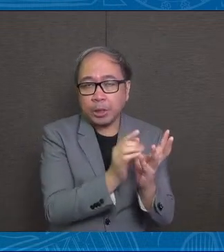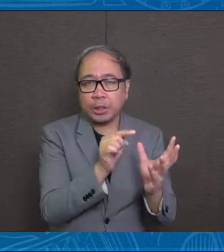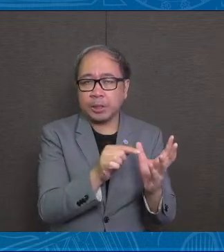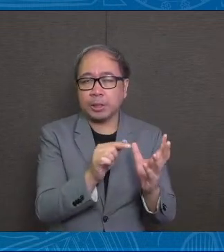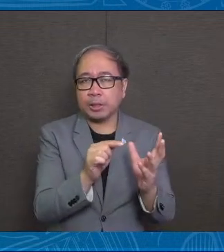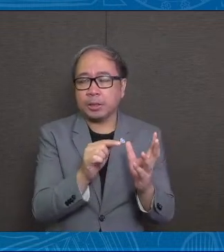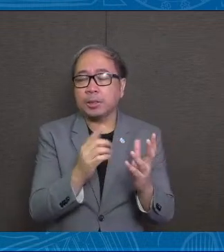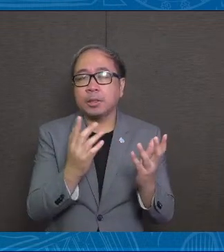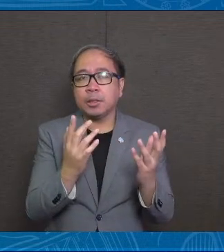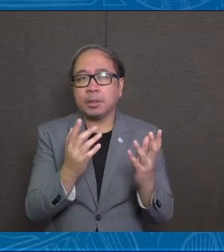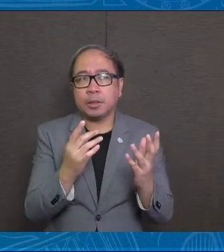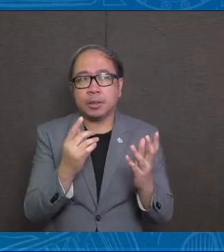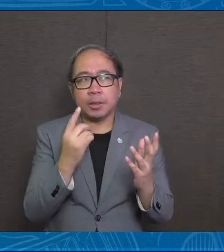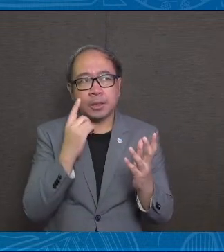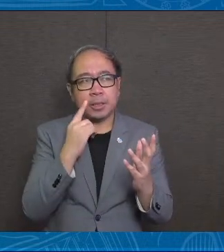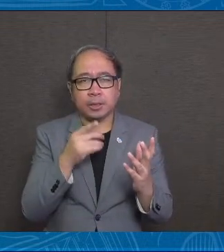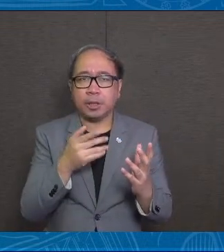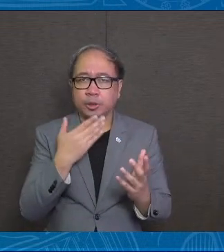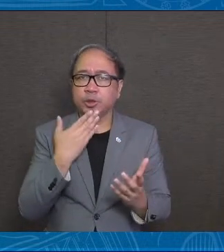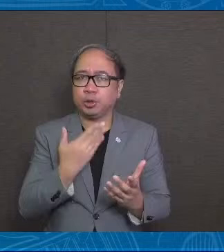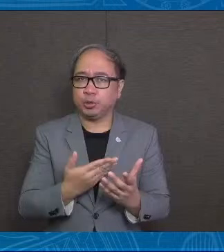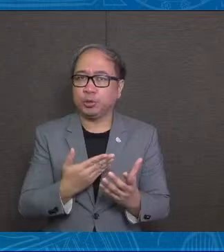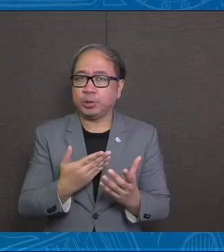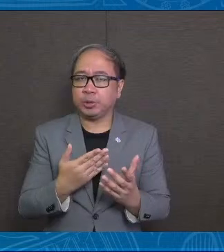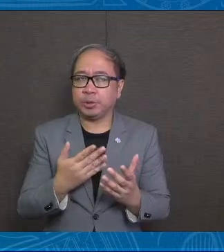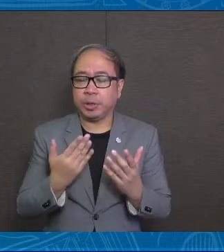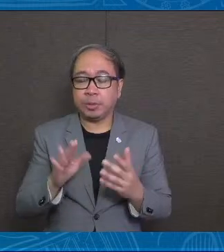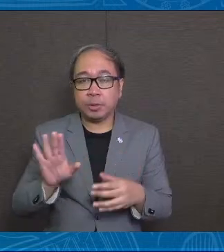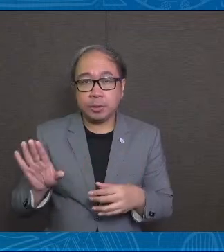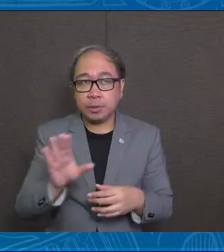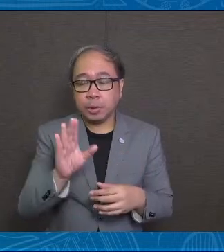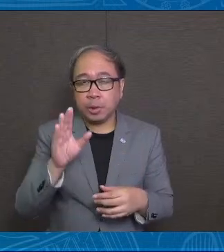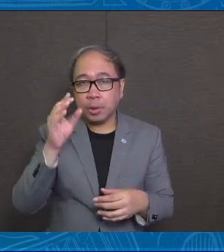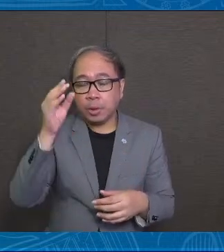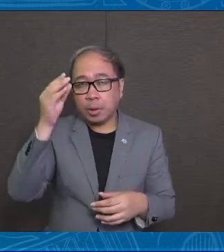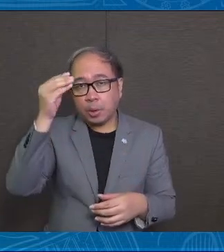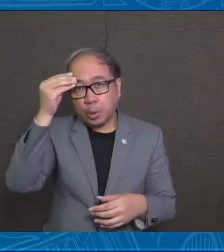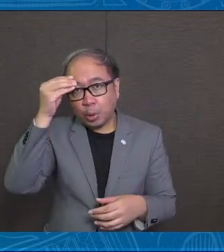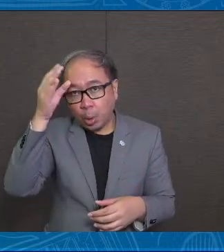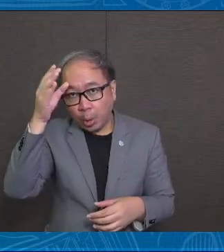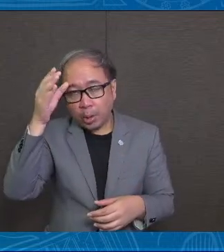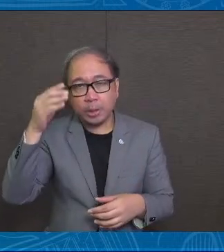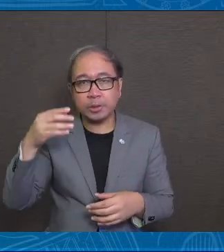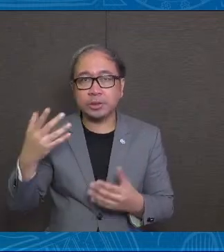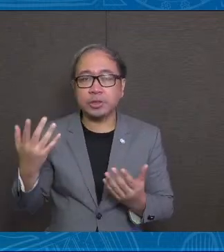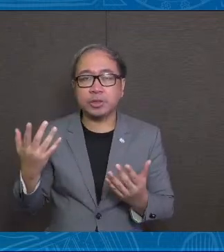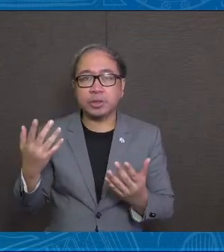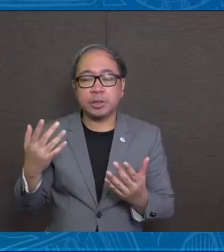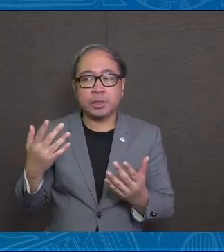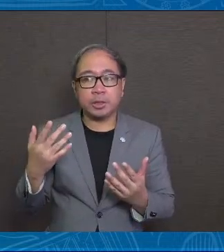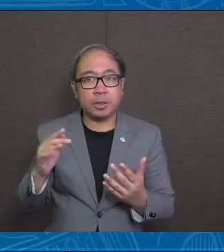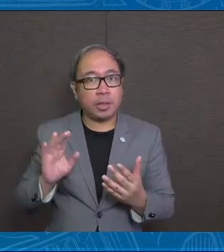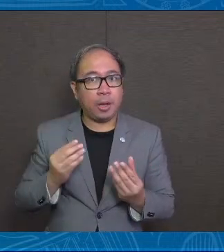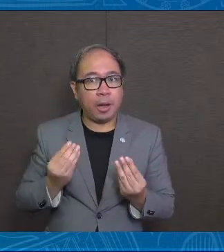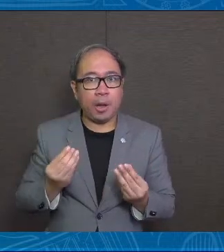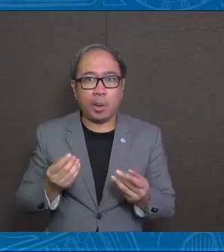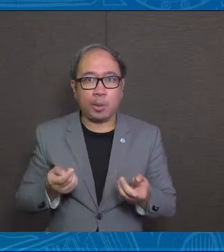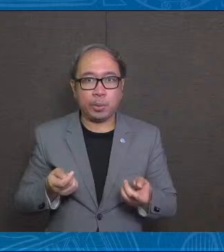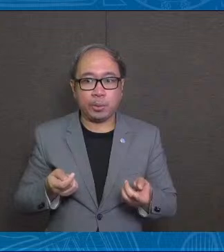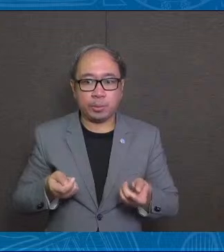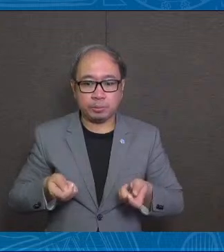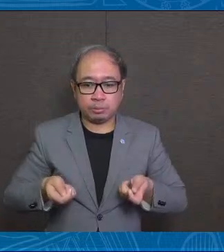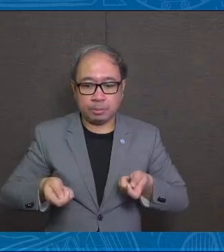is a very critical aspect, and all the knowledge, the indigenous knowledge, the local knowledge, on how to handle and respond